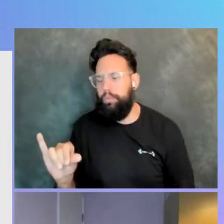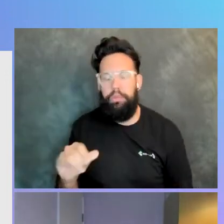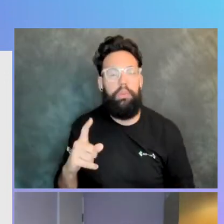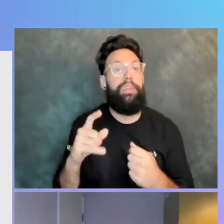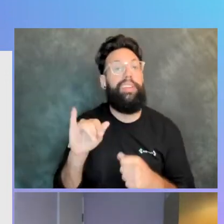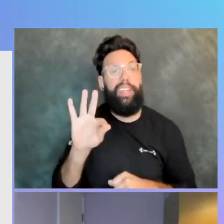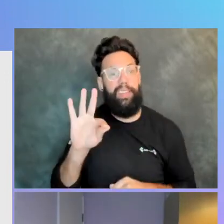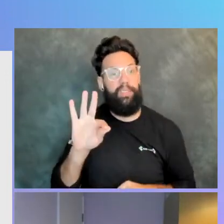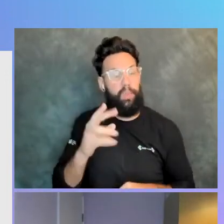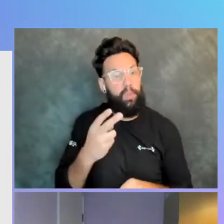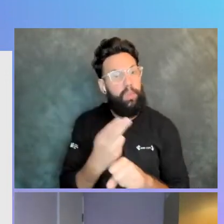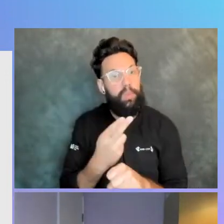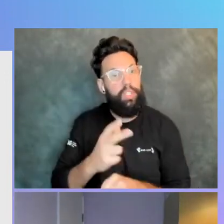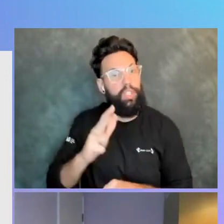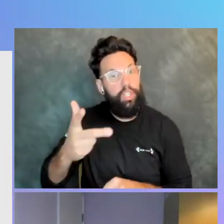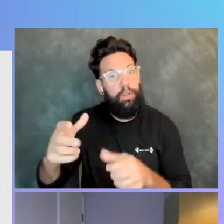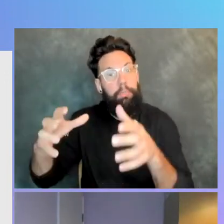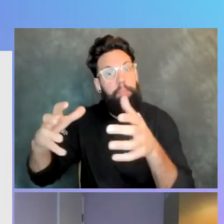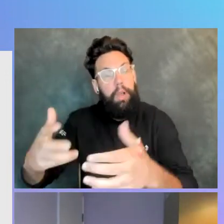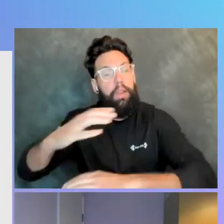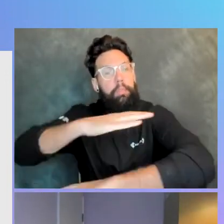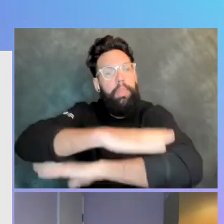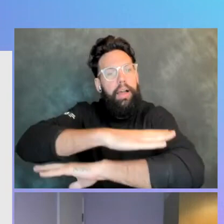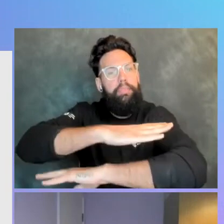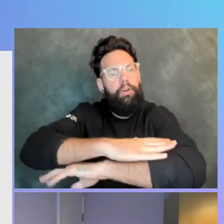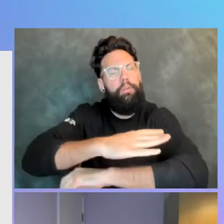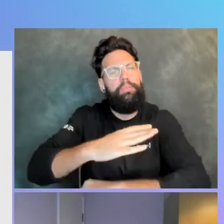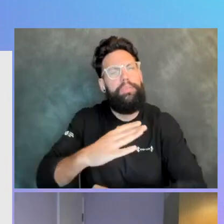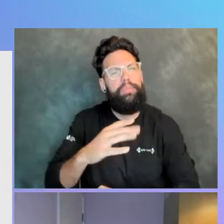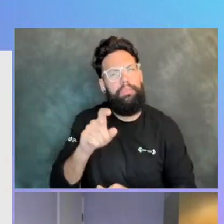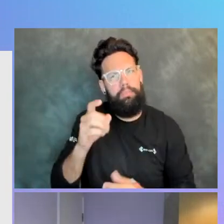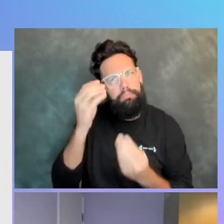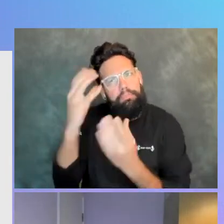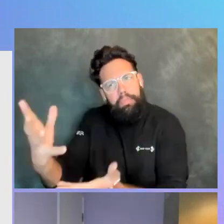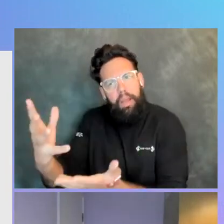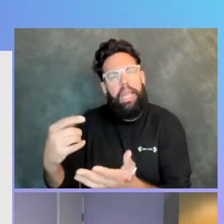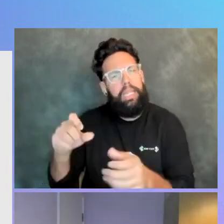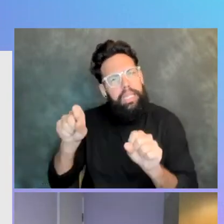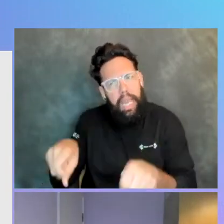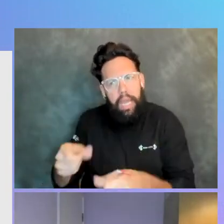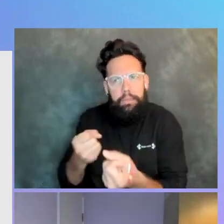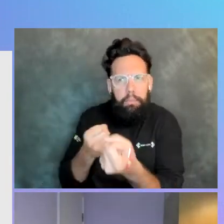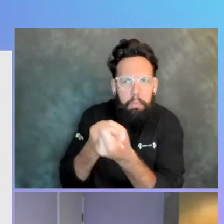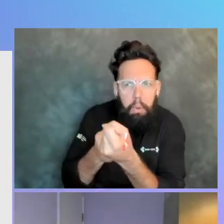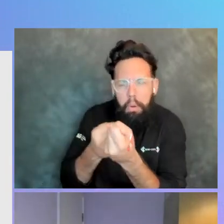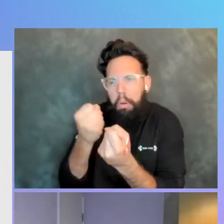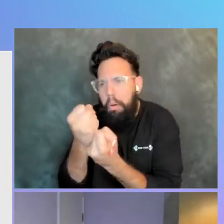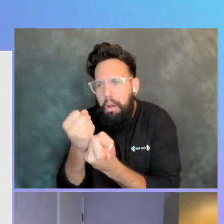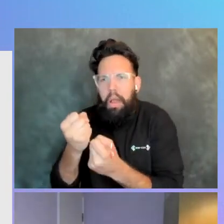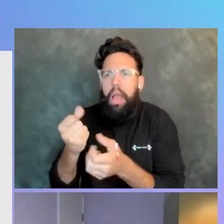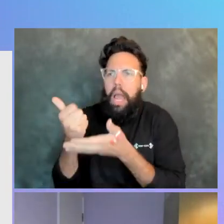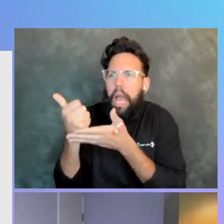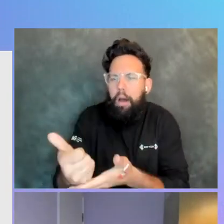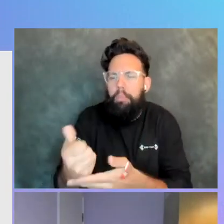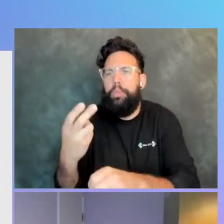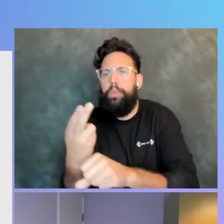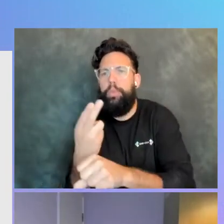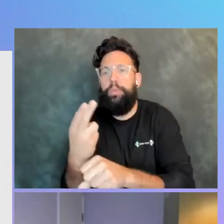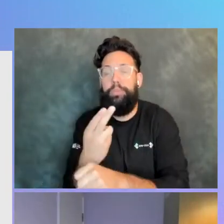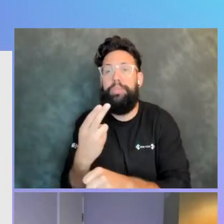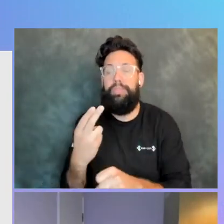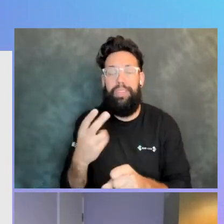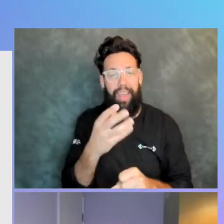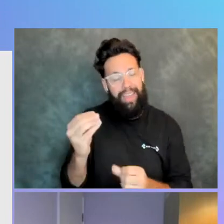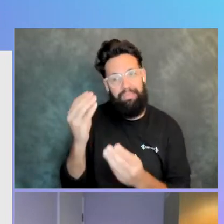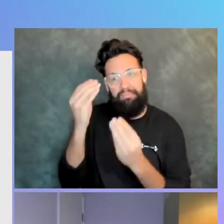tell participants that we can also assist and support them with troubleshooting, and just acknowledge that there may be barriers that we haven't preemptively